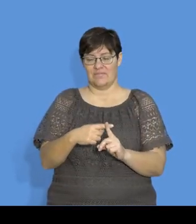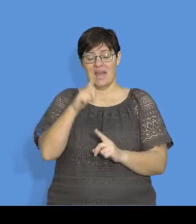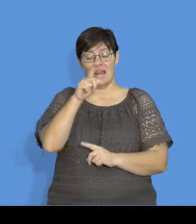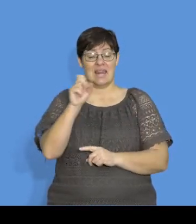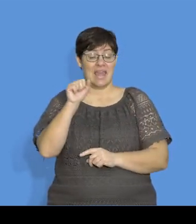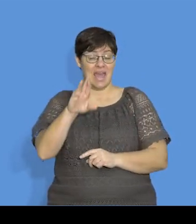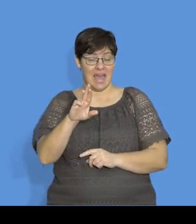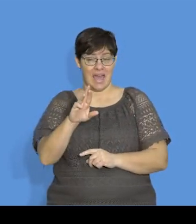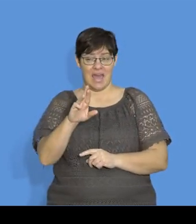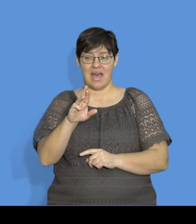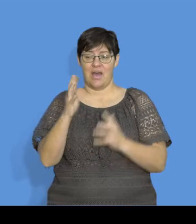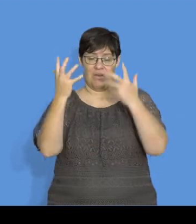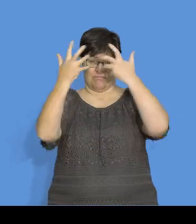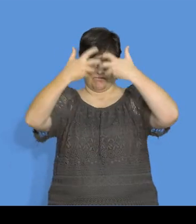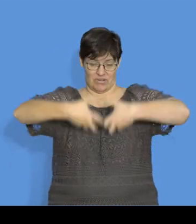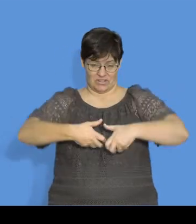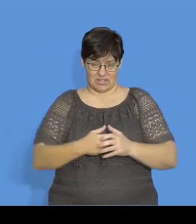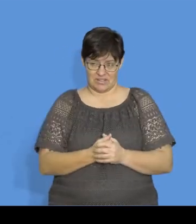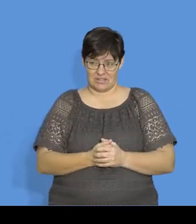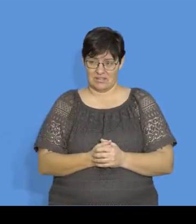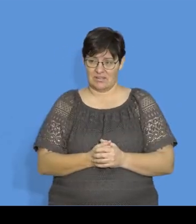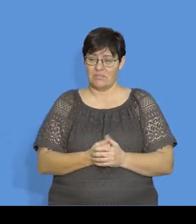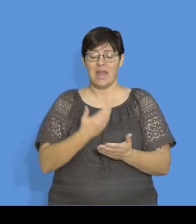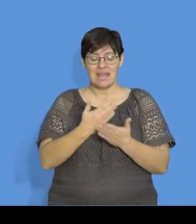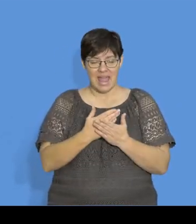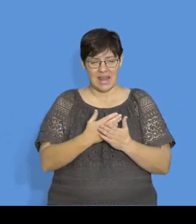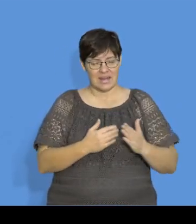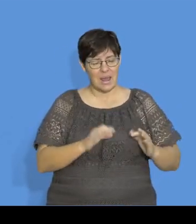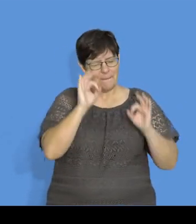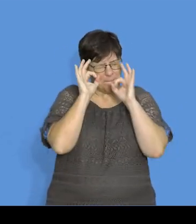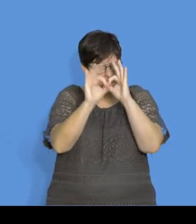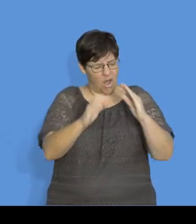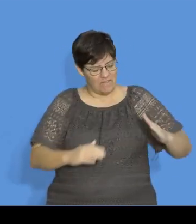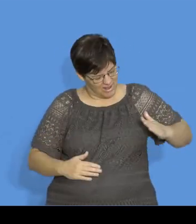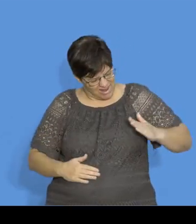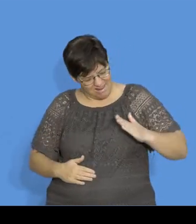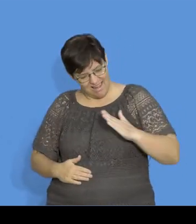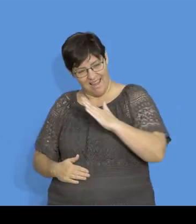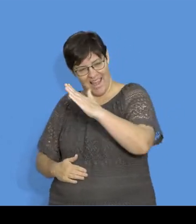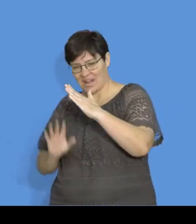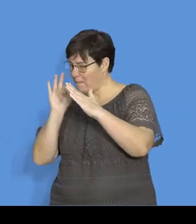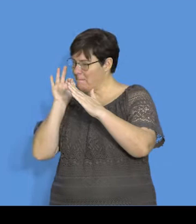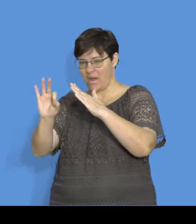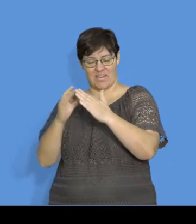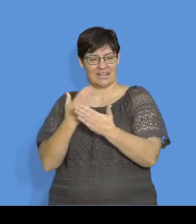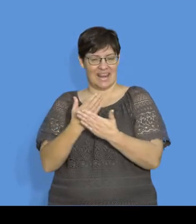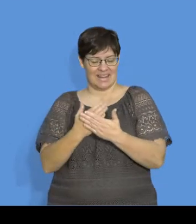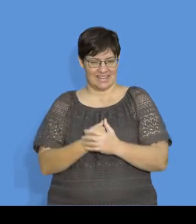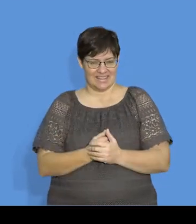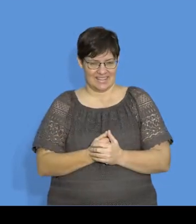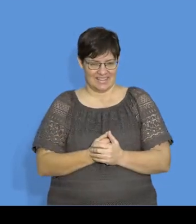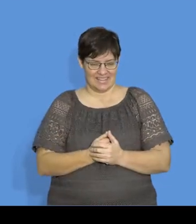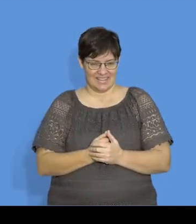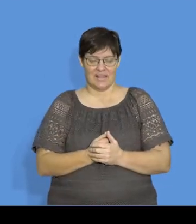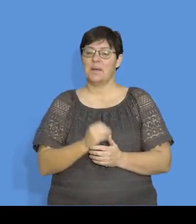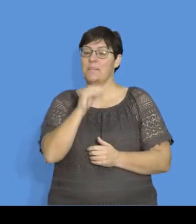positive linear correlation, association. I'm able to draw a perfect straight